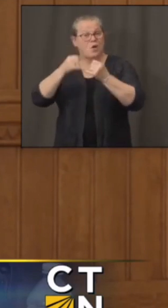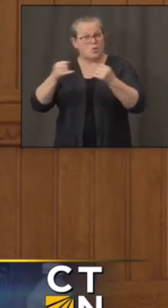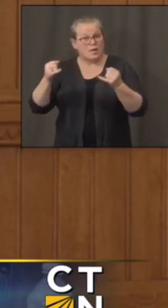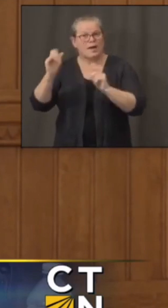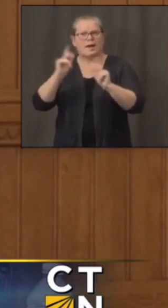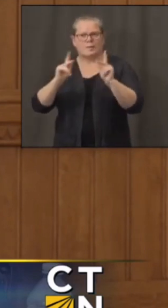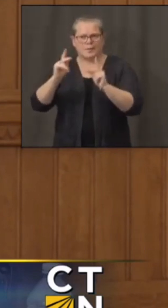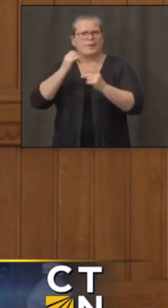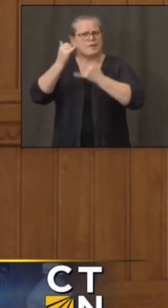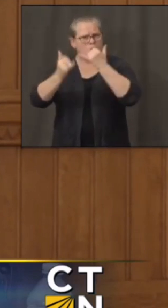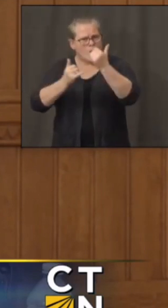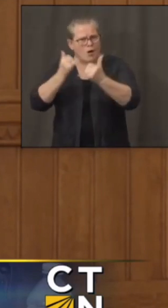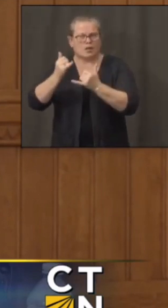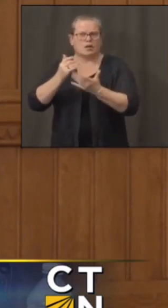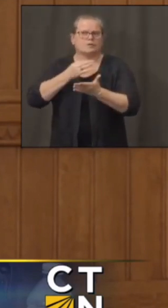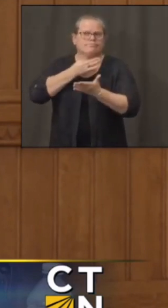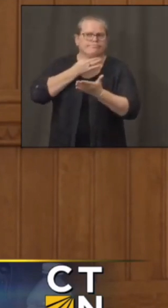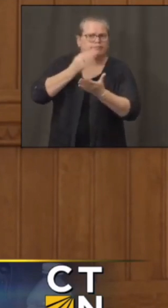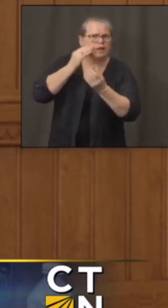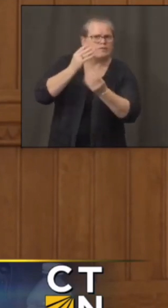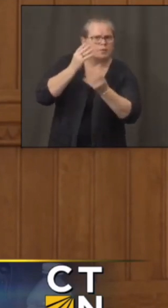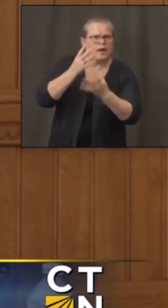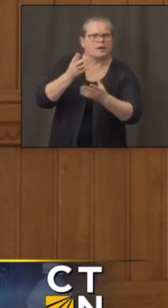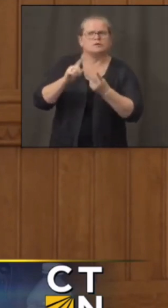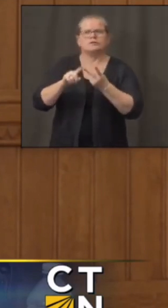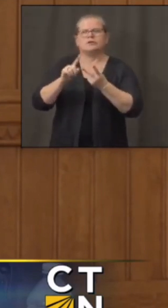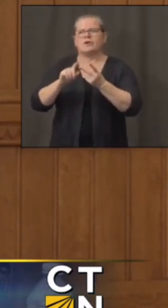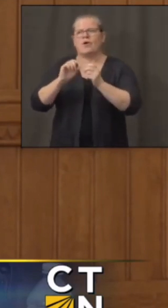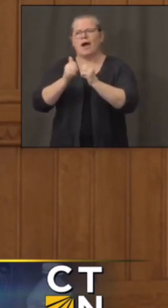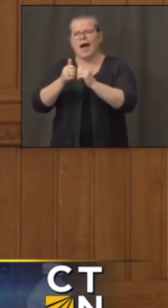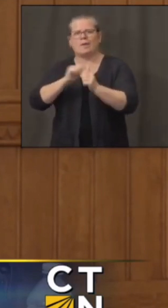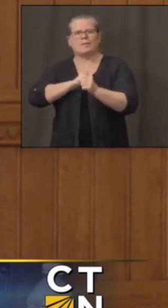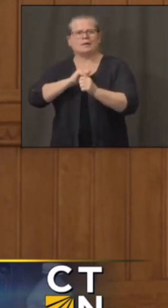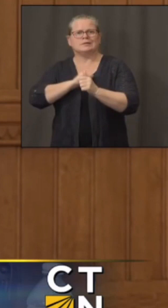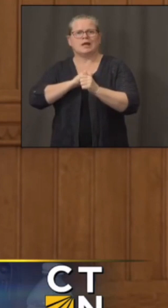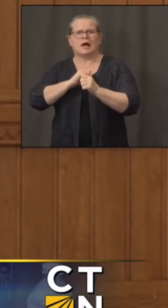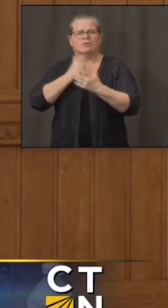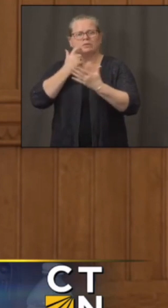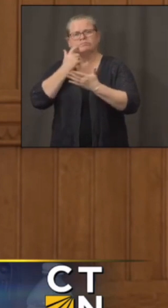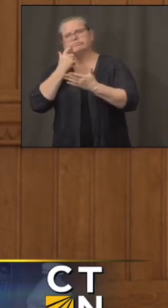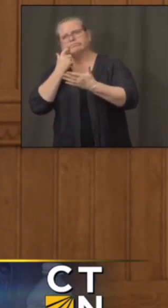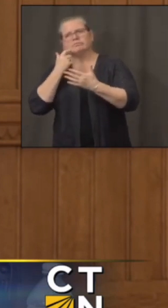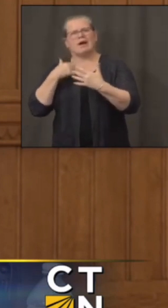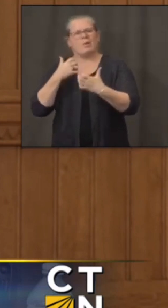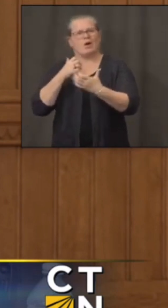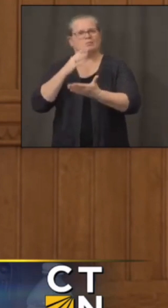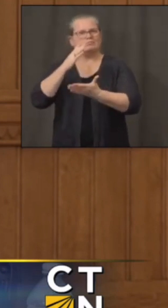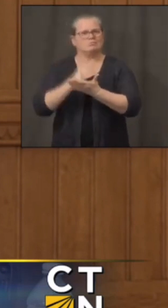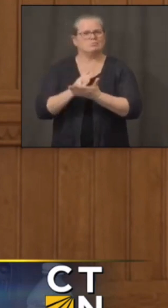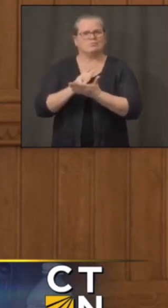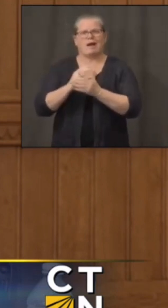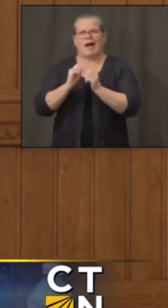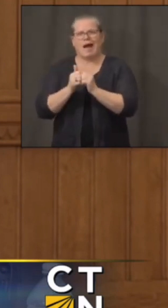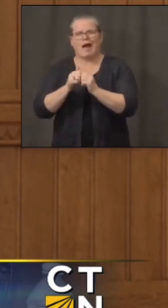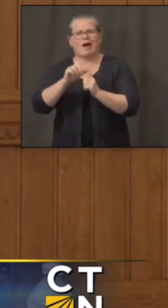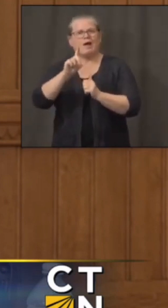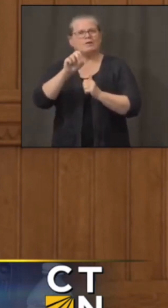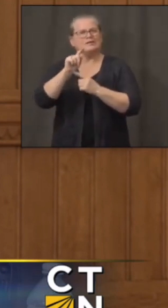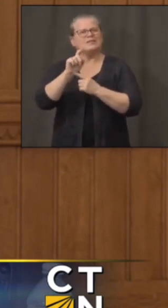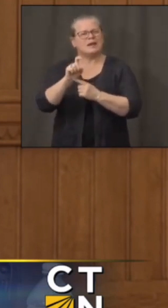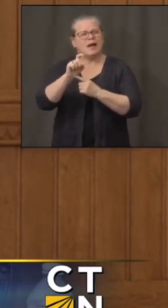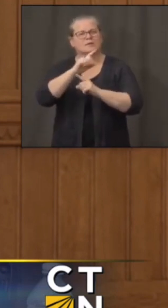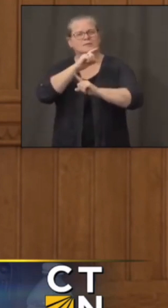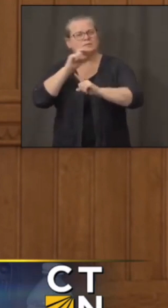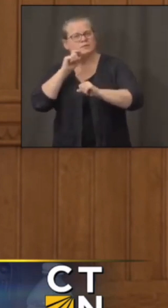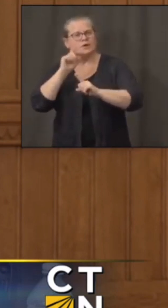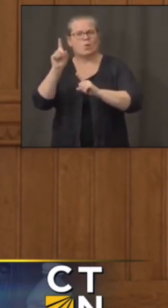wanting information or, wondering how they can get into detox or where the resources are available. So that has continued to receive